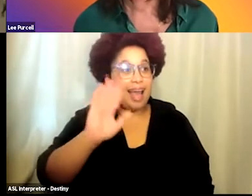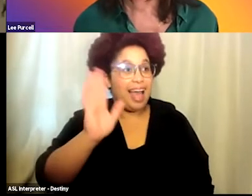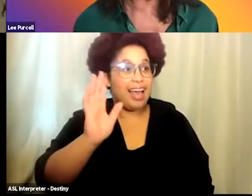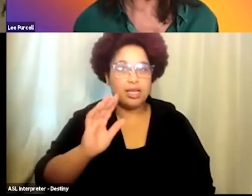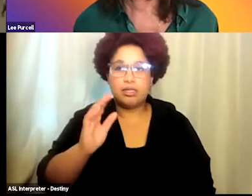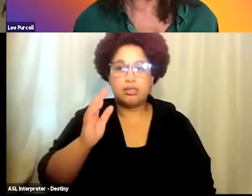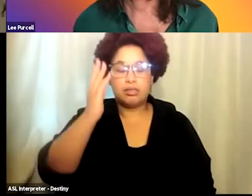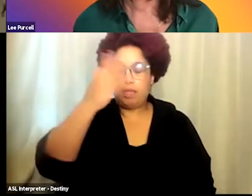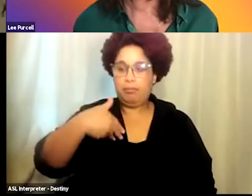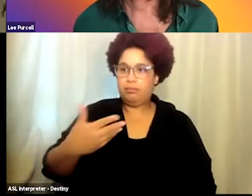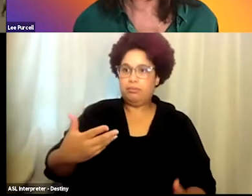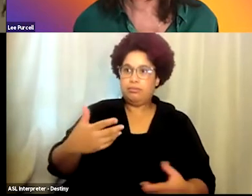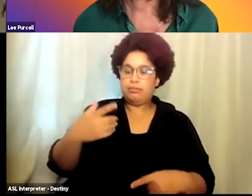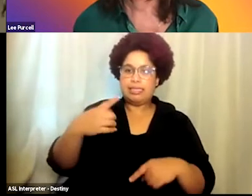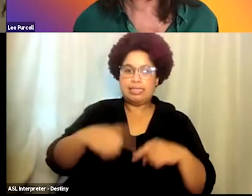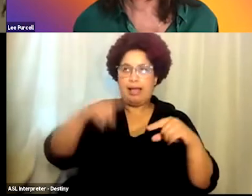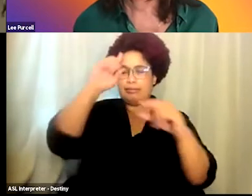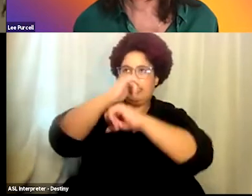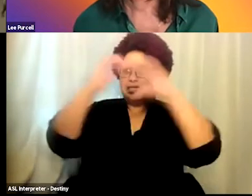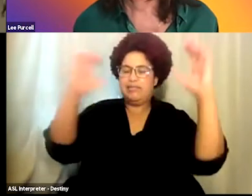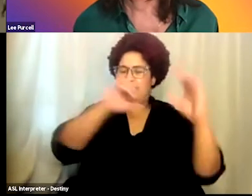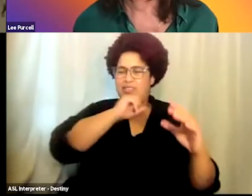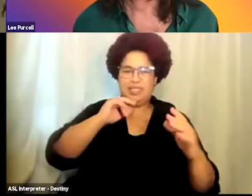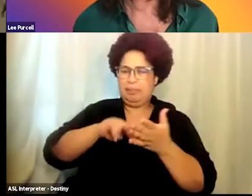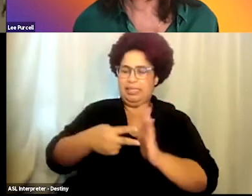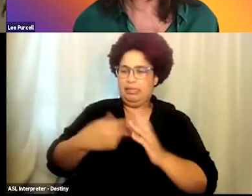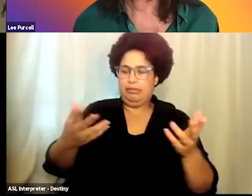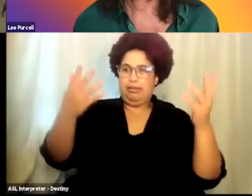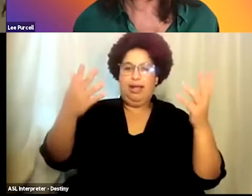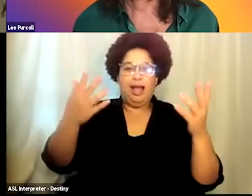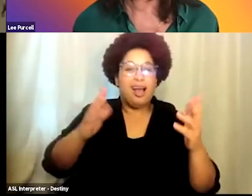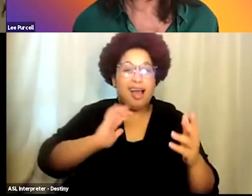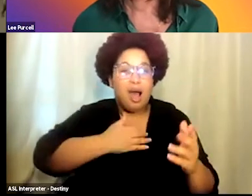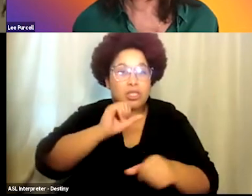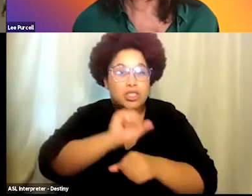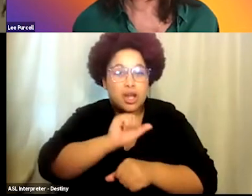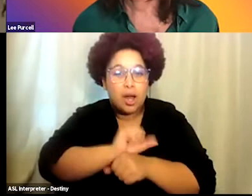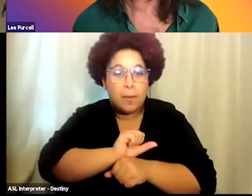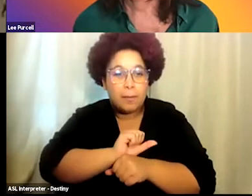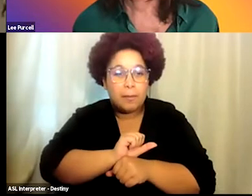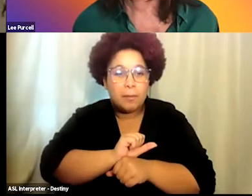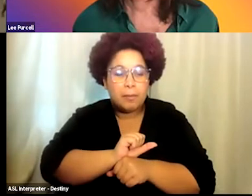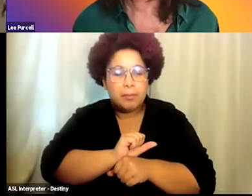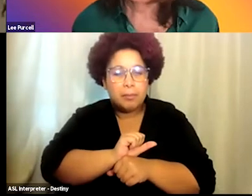know, they can't conceive of what a senior is. So that's our job, to find out, you